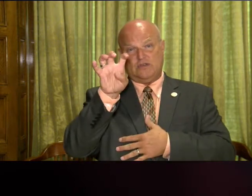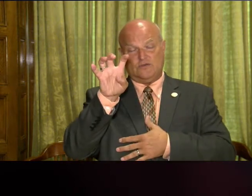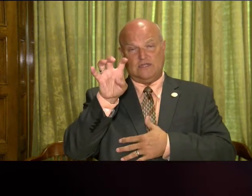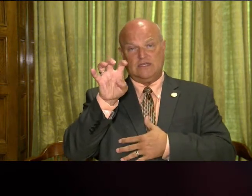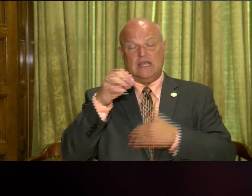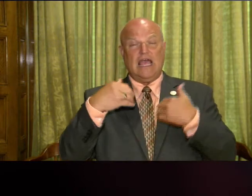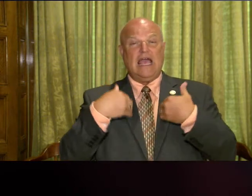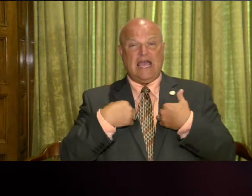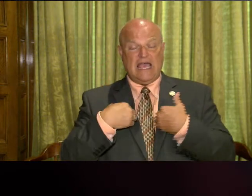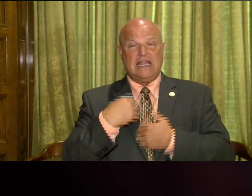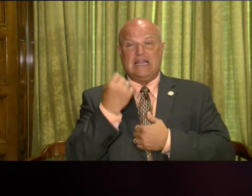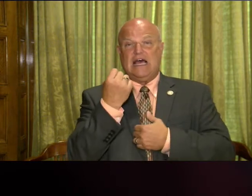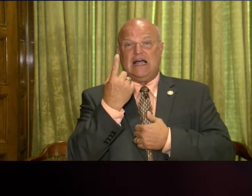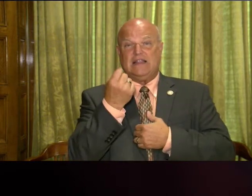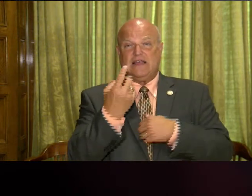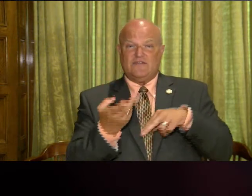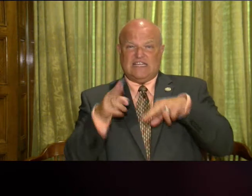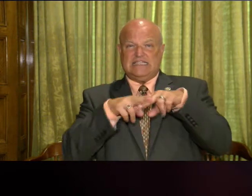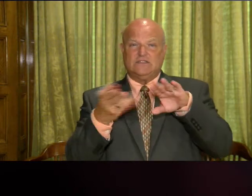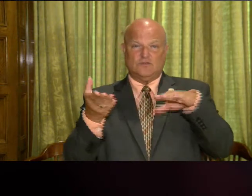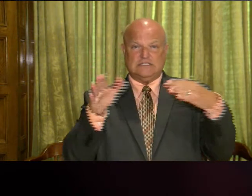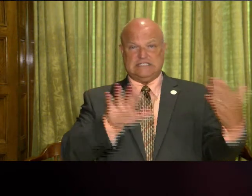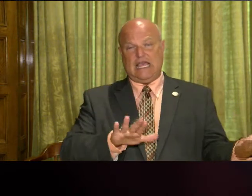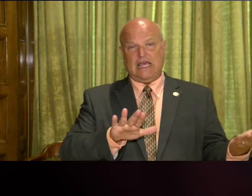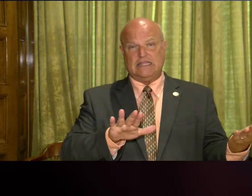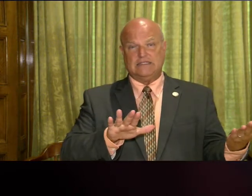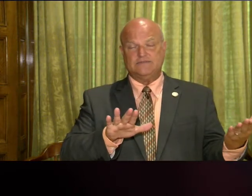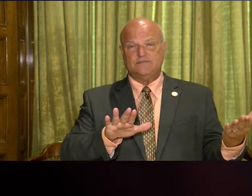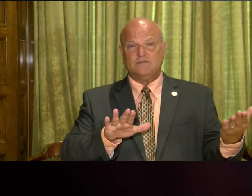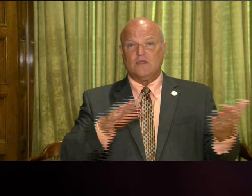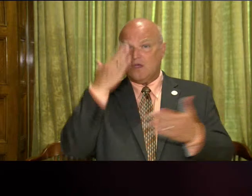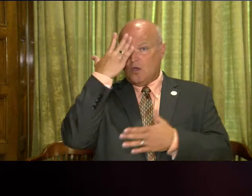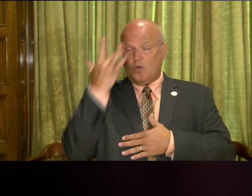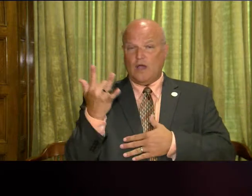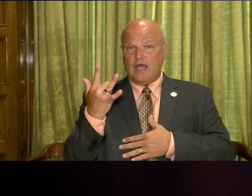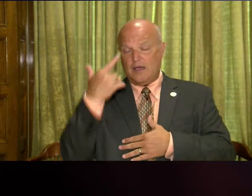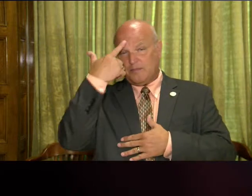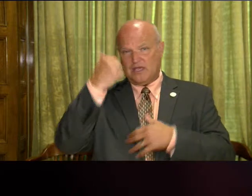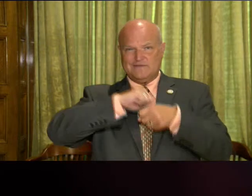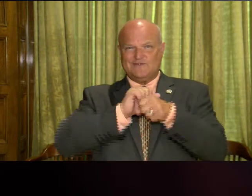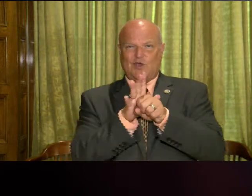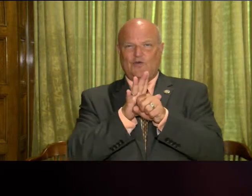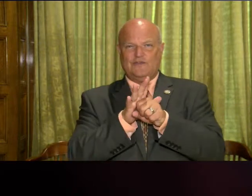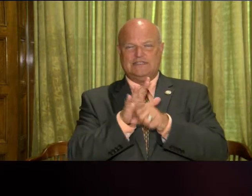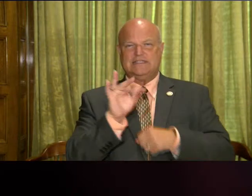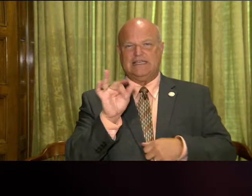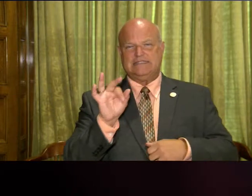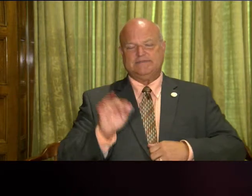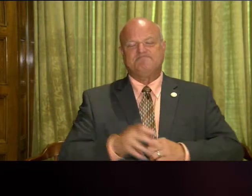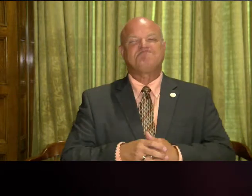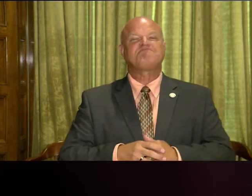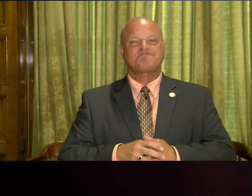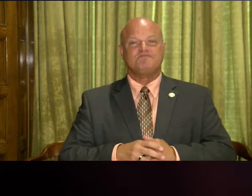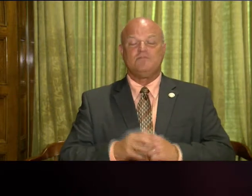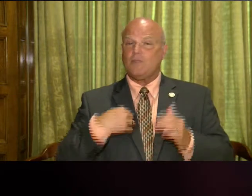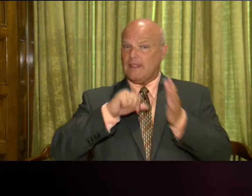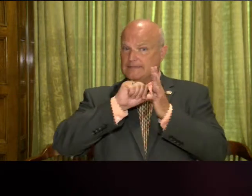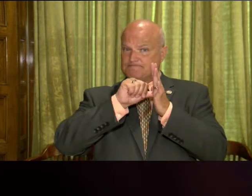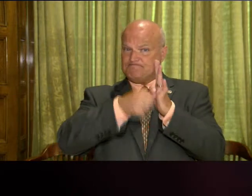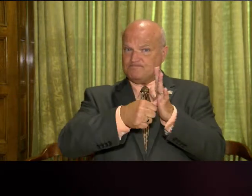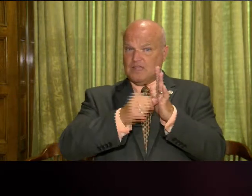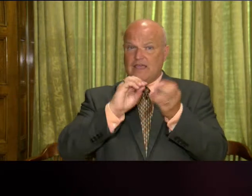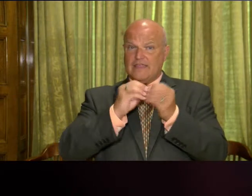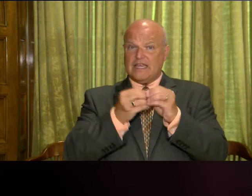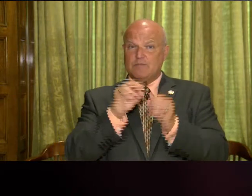we've had 11 additional deaths of Arkansans because of COVID-19. I would emphasize that